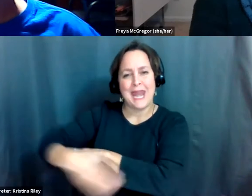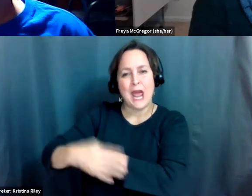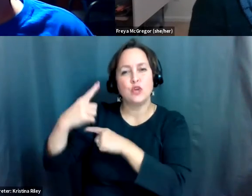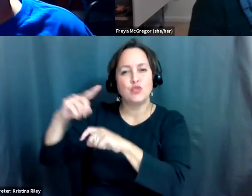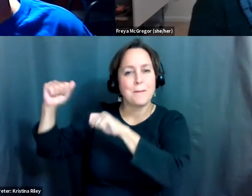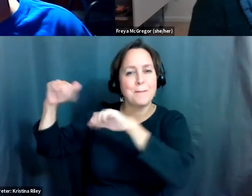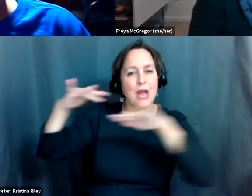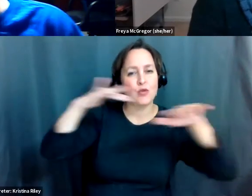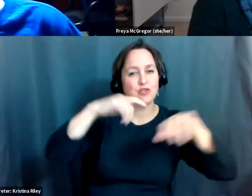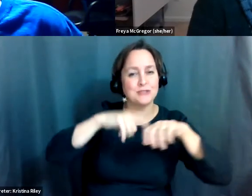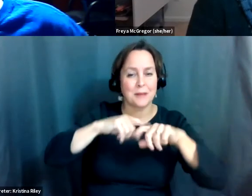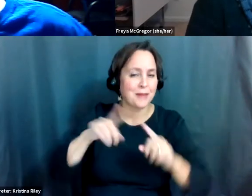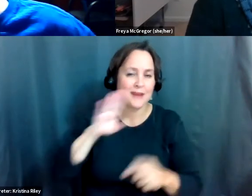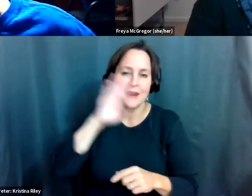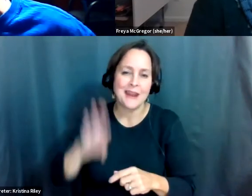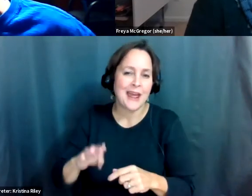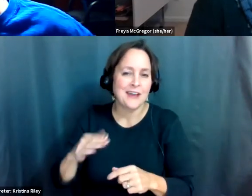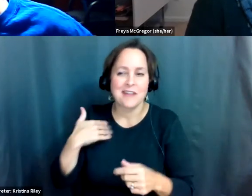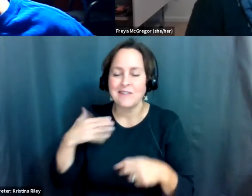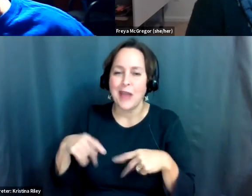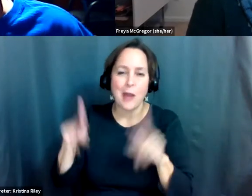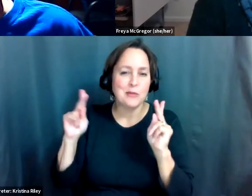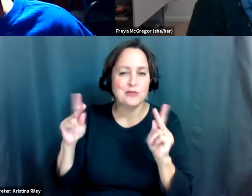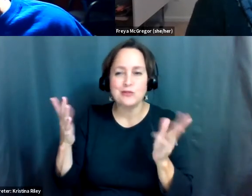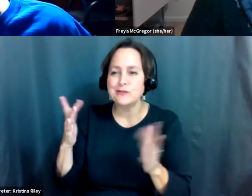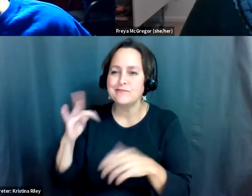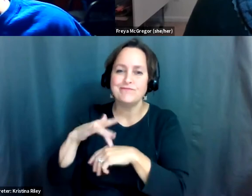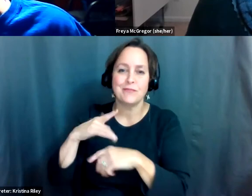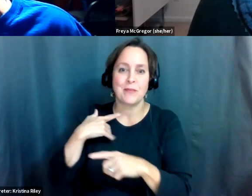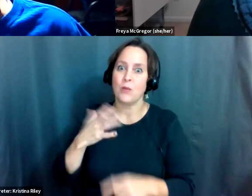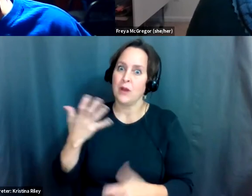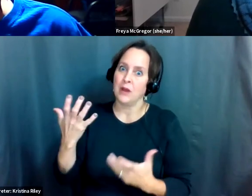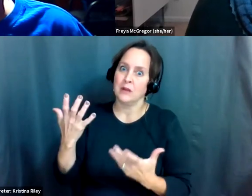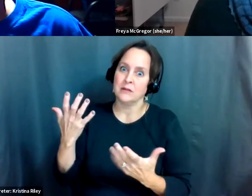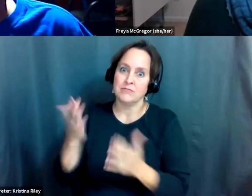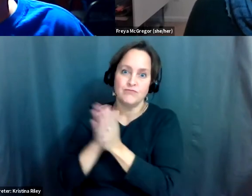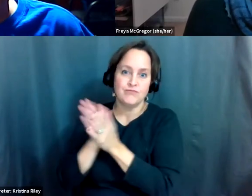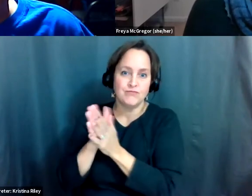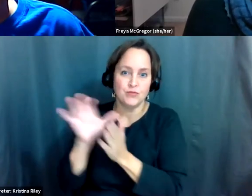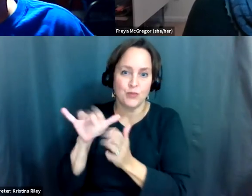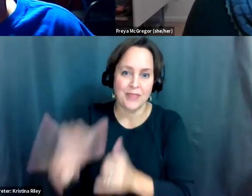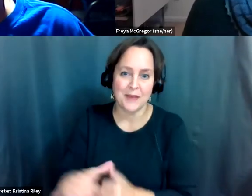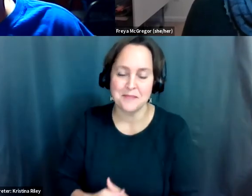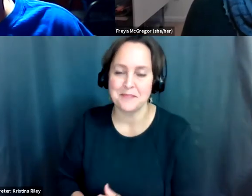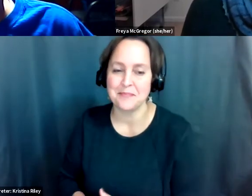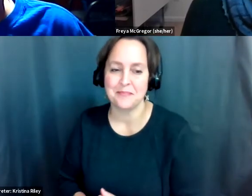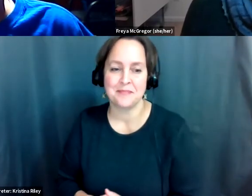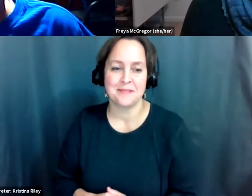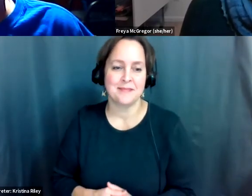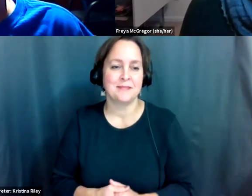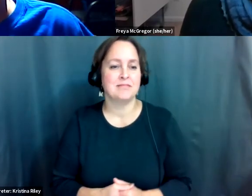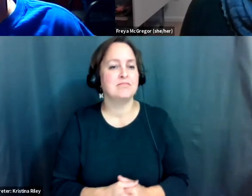but I've never had the opportunity to do it, but it's something I'd love to do. Awesome. Um,